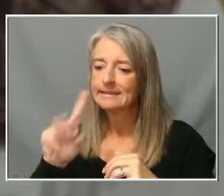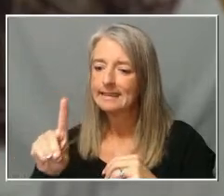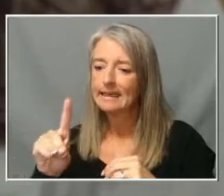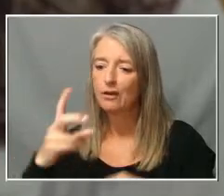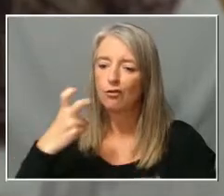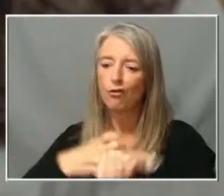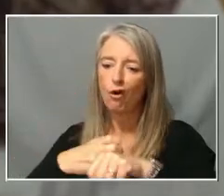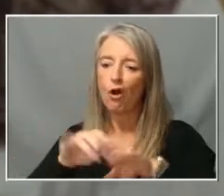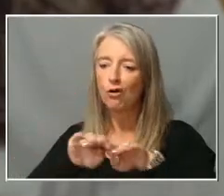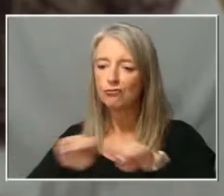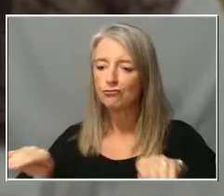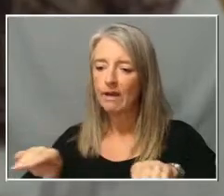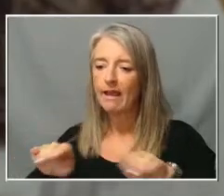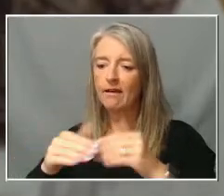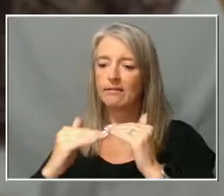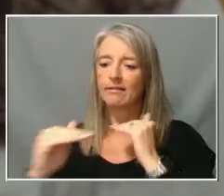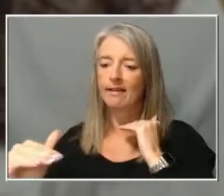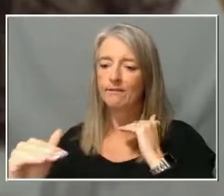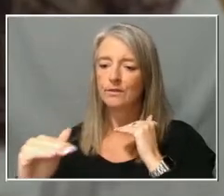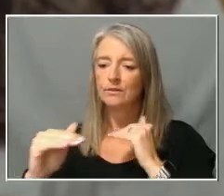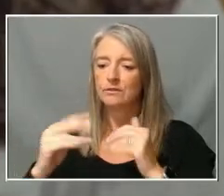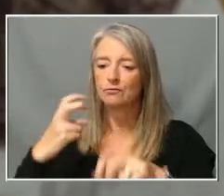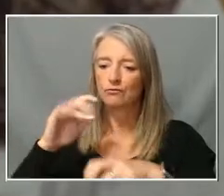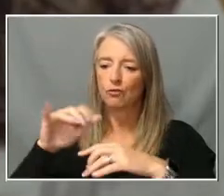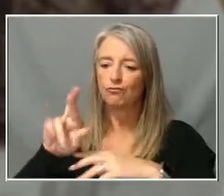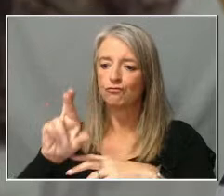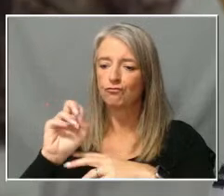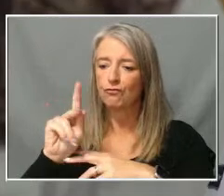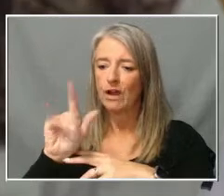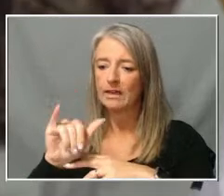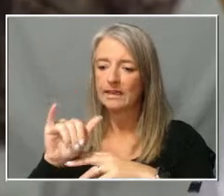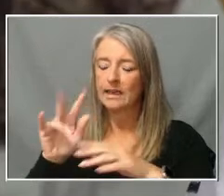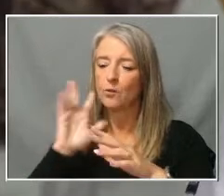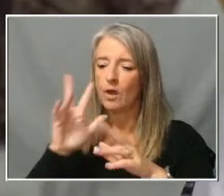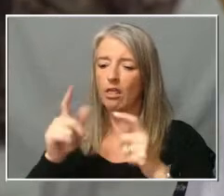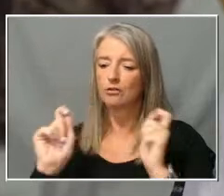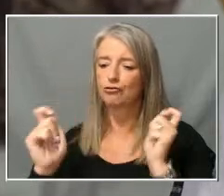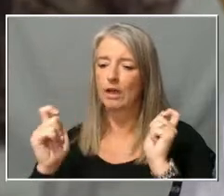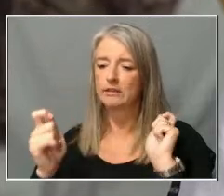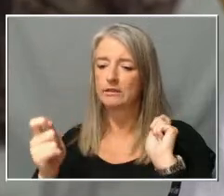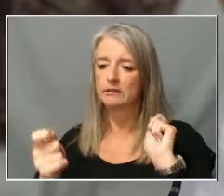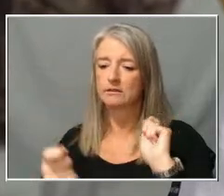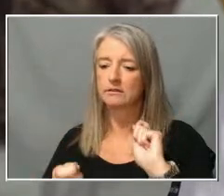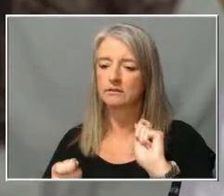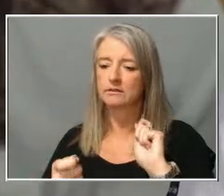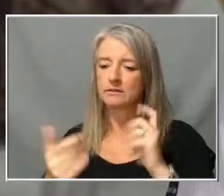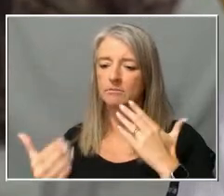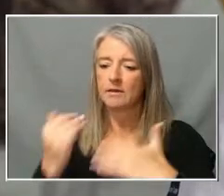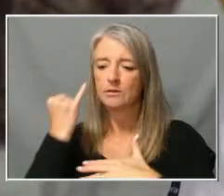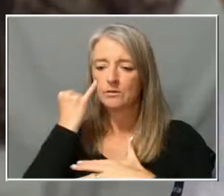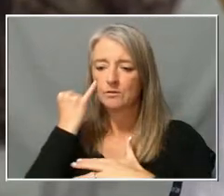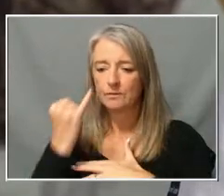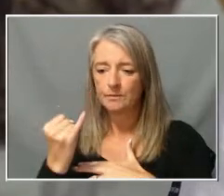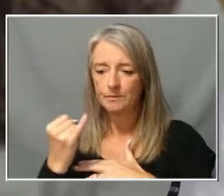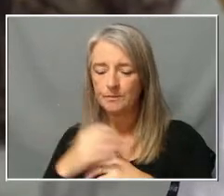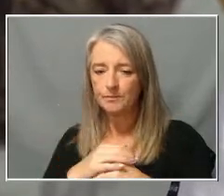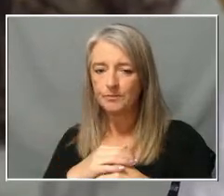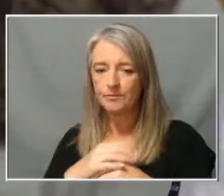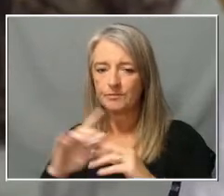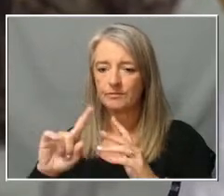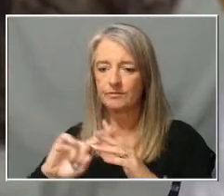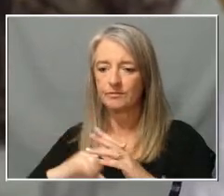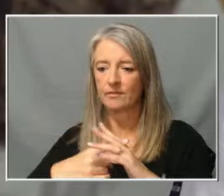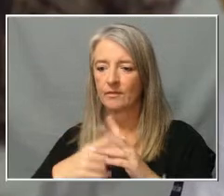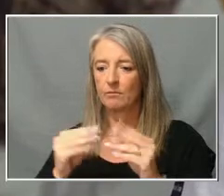ground level surface, a rocky surface, and it adjusts. The other thing is, and you may remember this, the initial prostheses were probably a lot